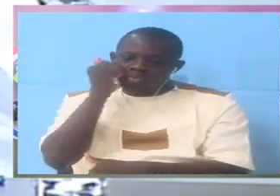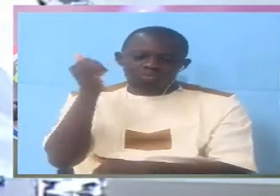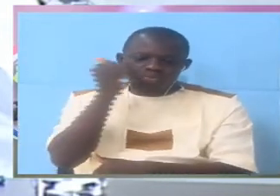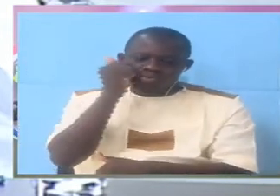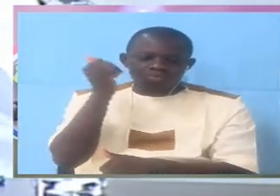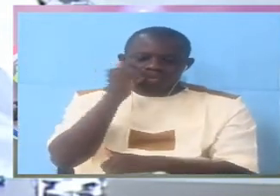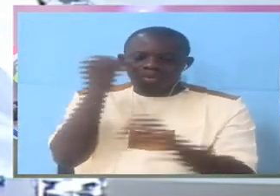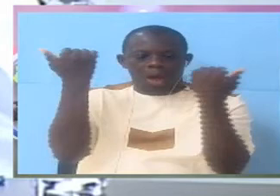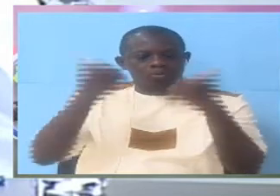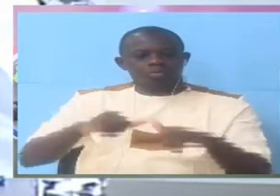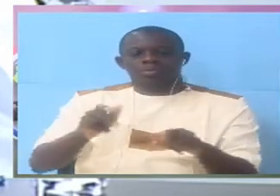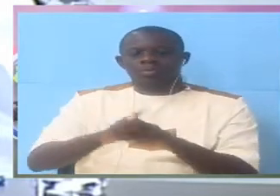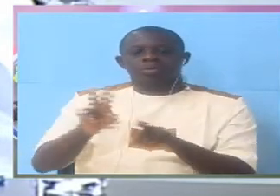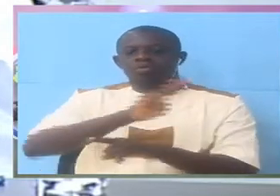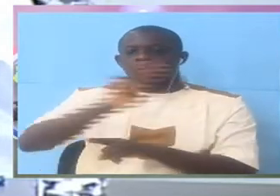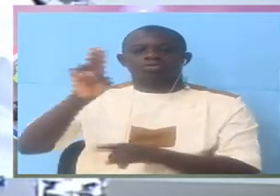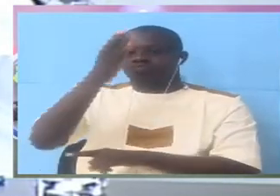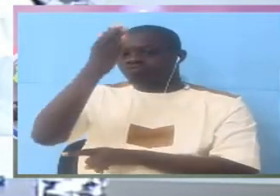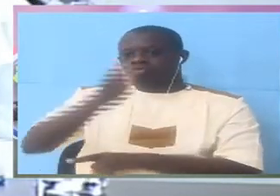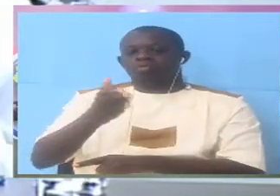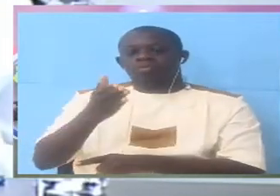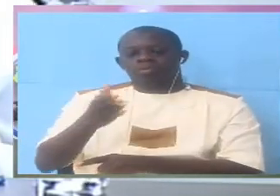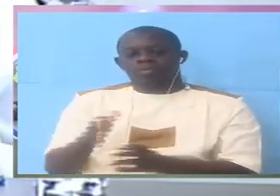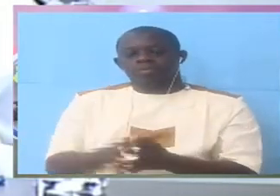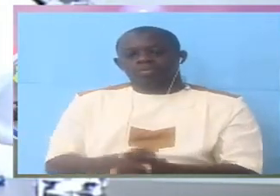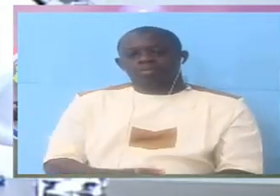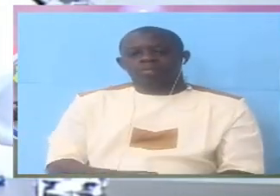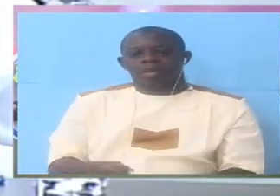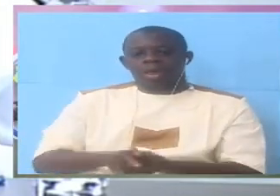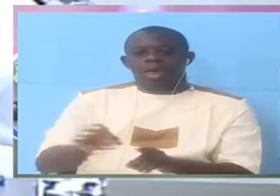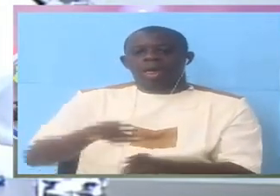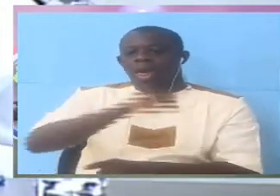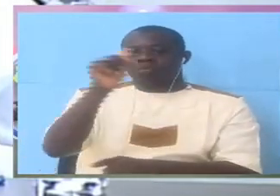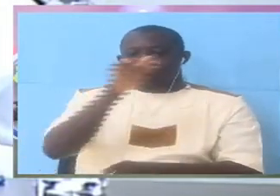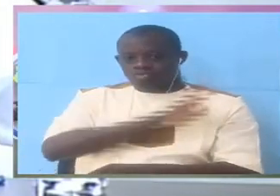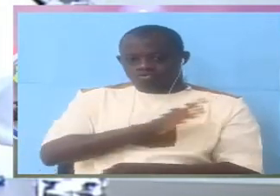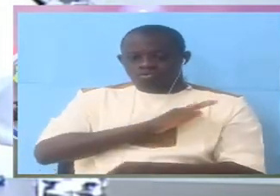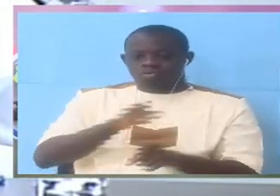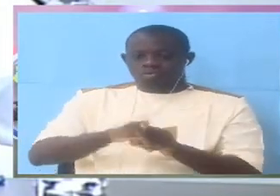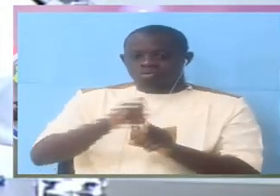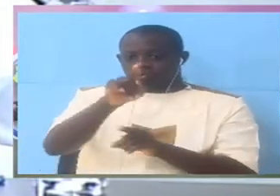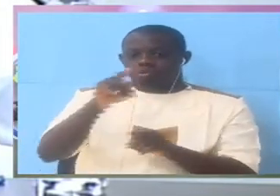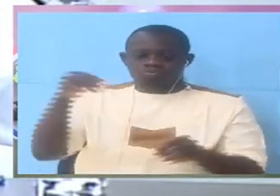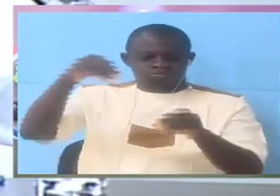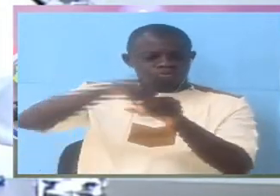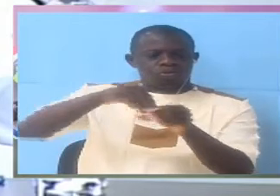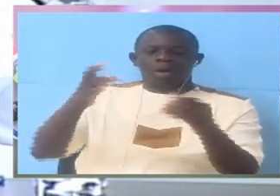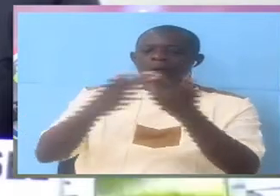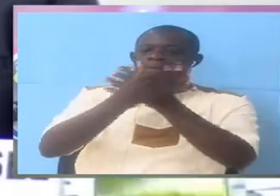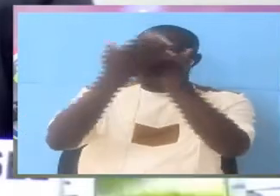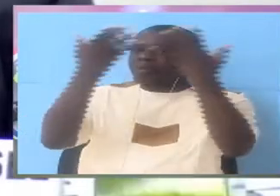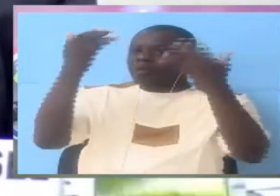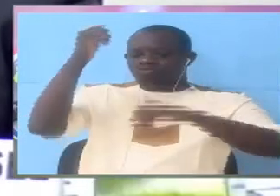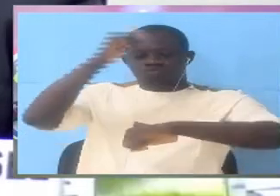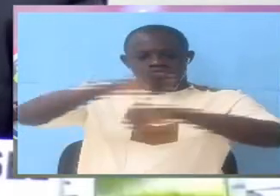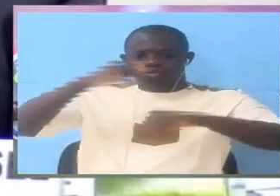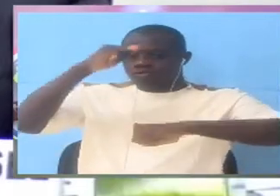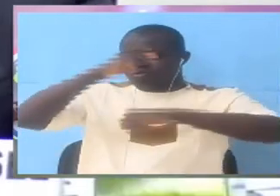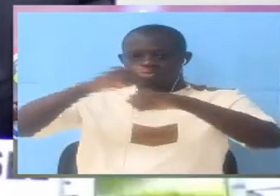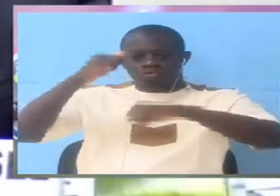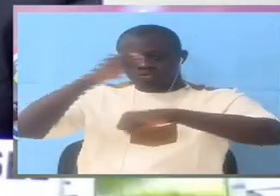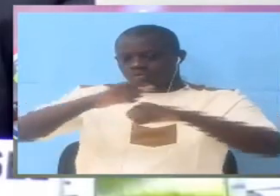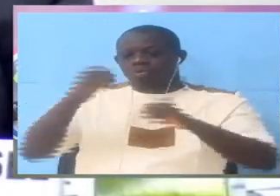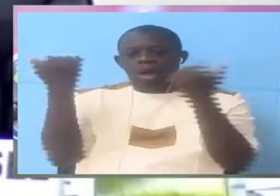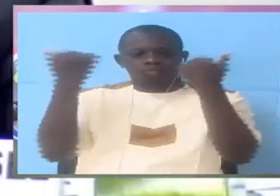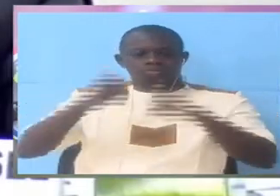not true. And you see, and you were implicated in a lot of the tortures that were ongoing, so you would have reason to